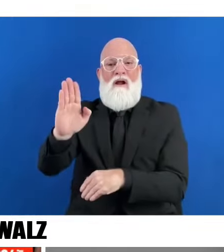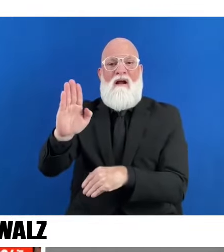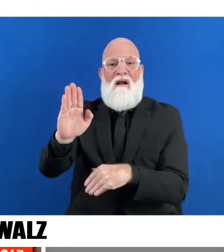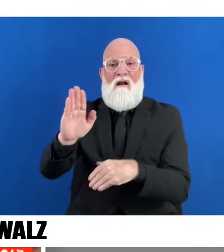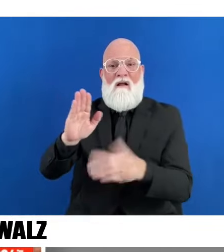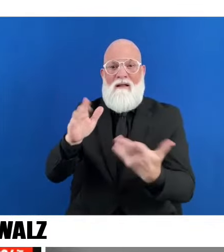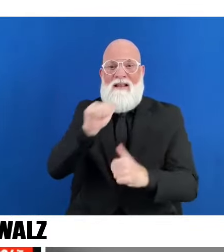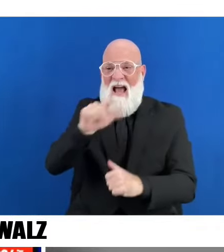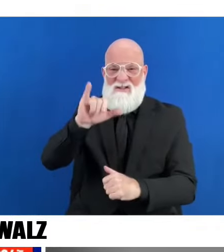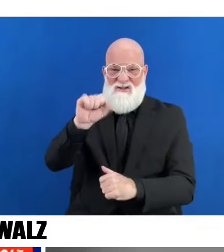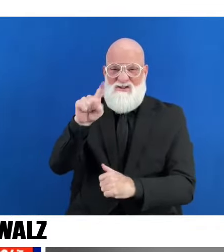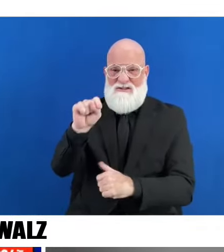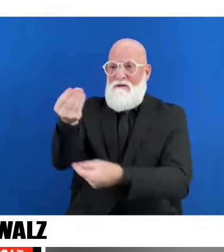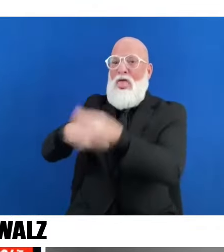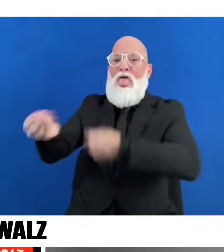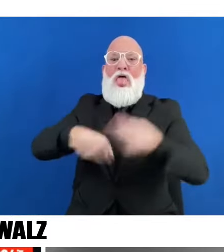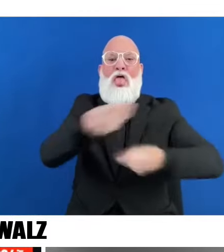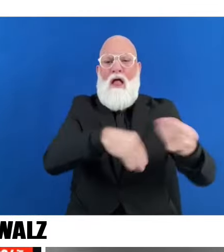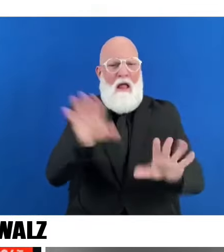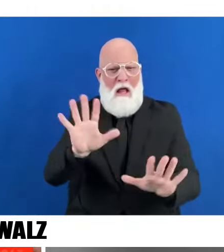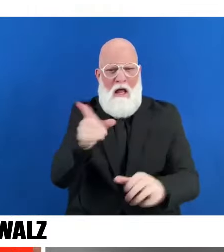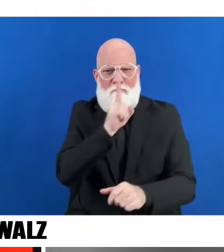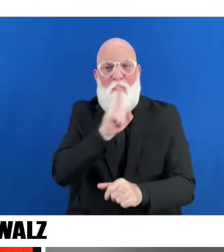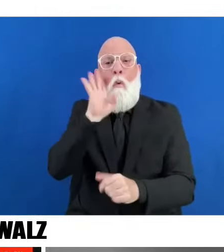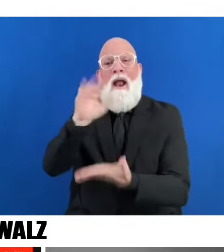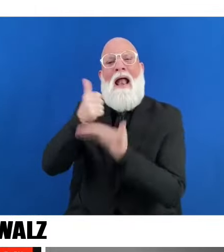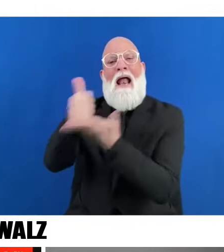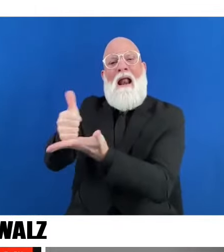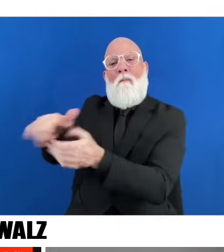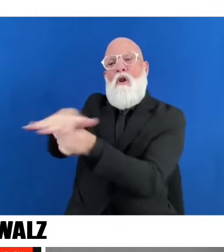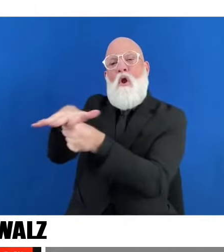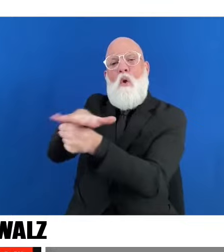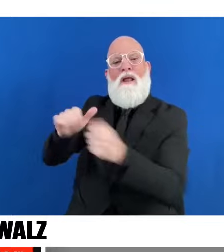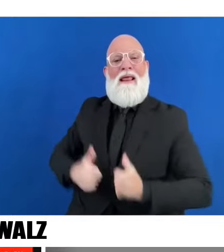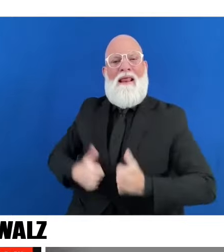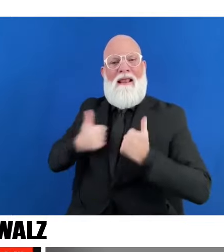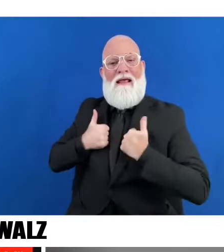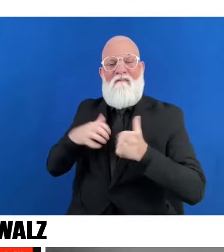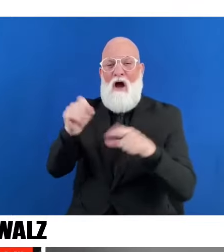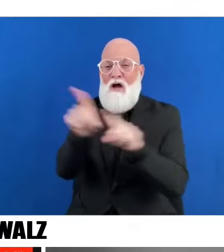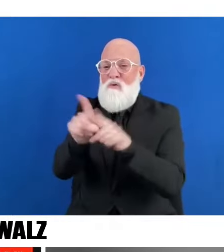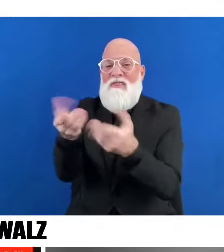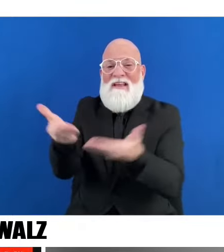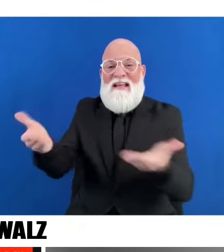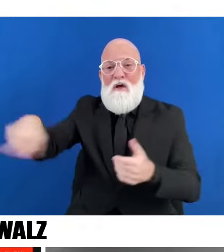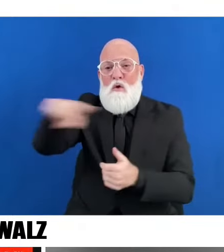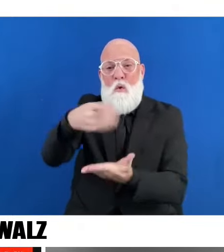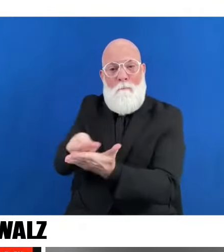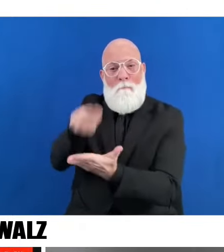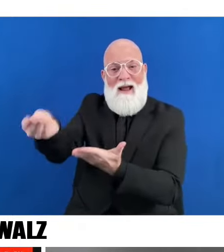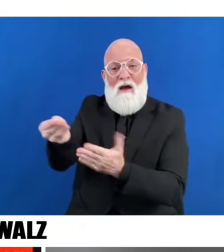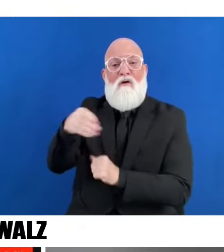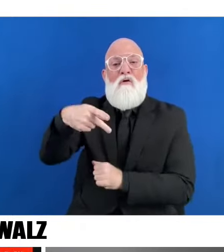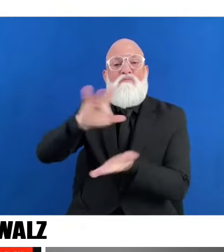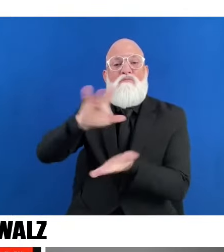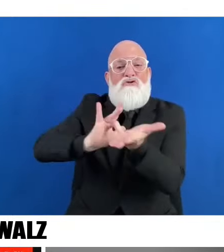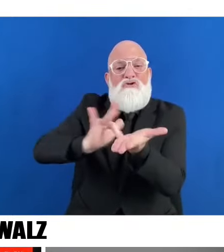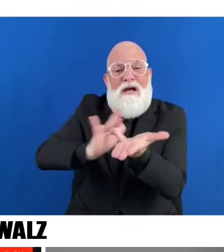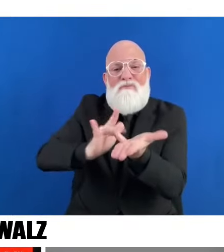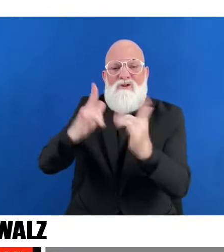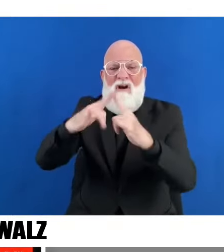to where you're at. And then making sure that the things you buy every day, whether they be prescription drugs or other things, that there's fairness in that. Look, the